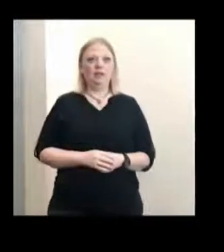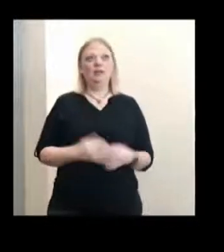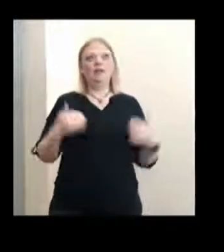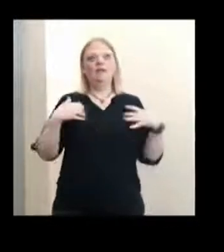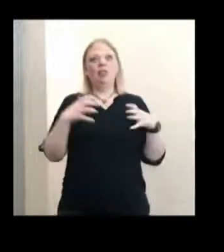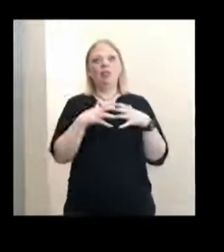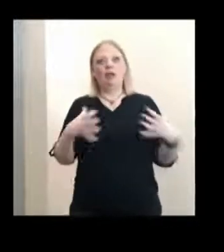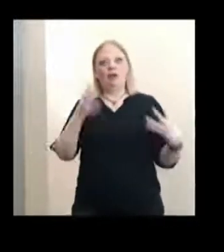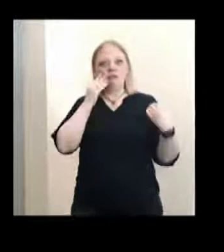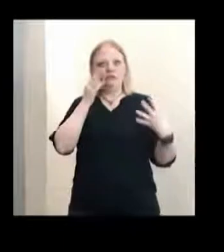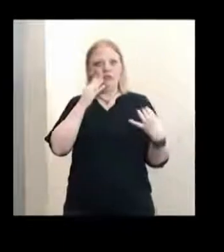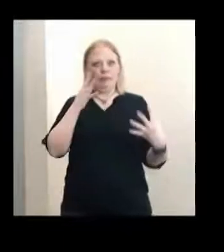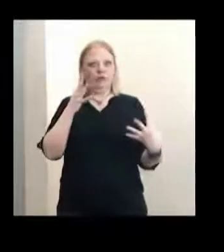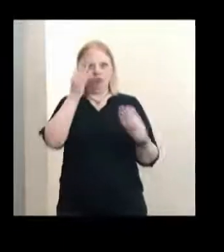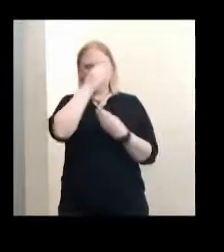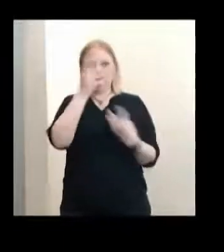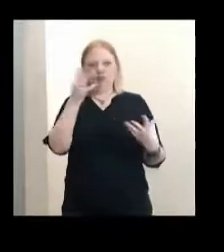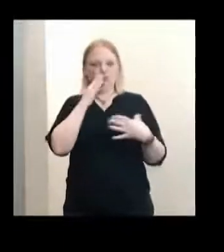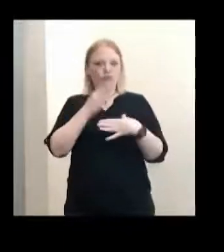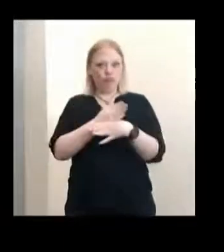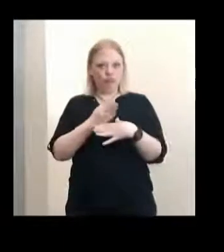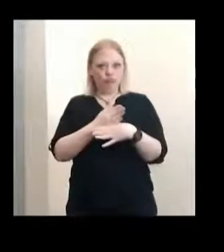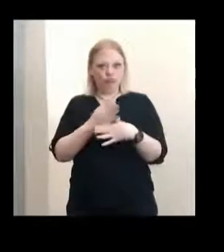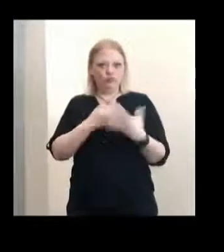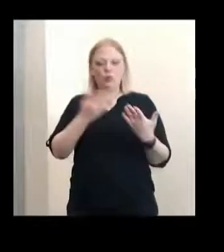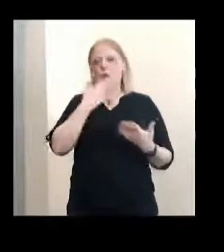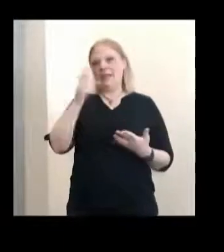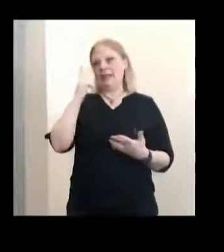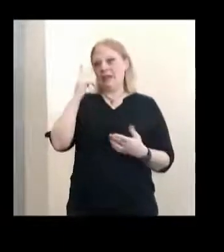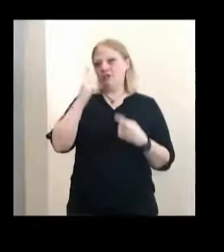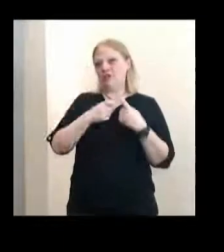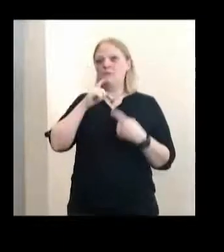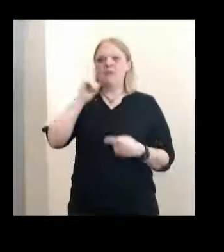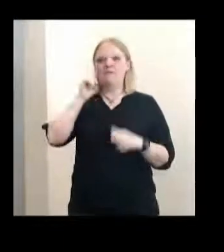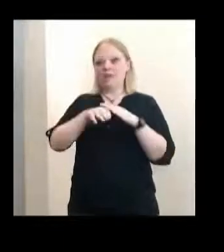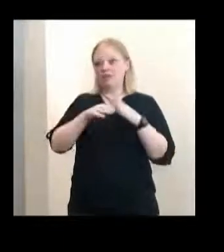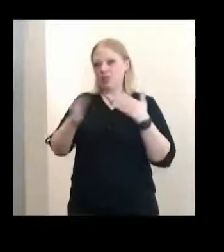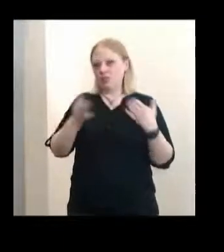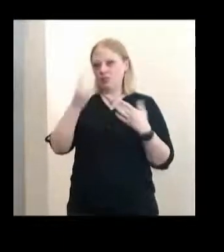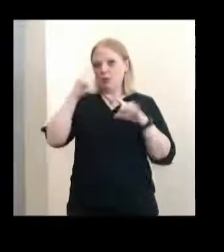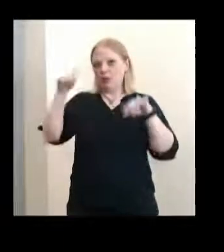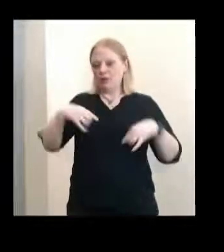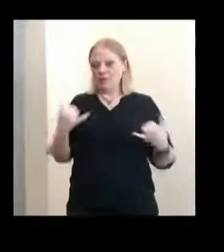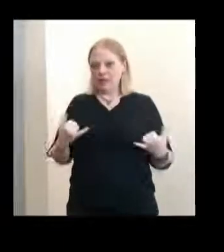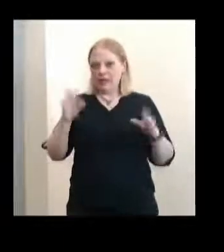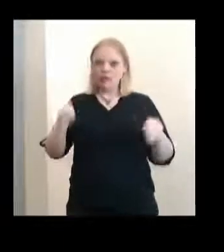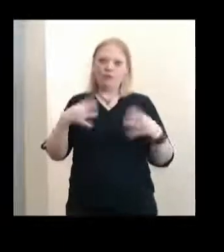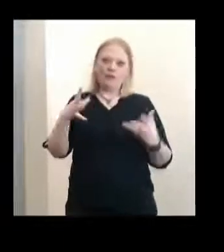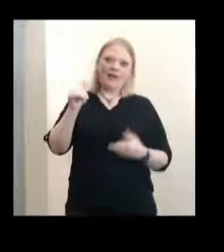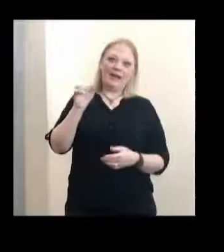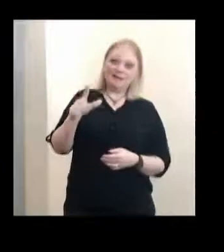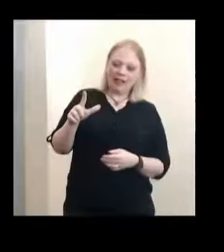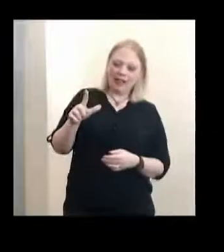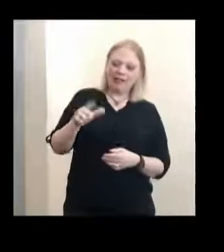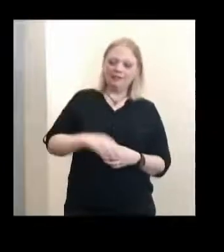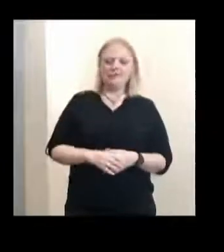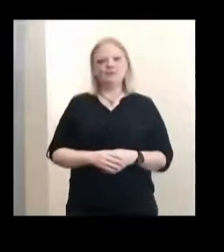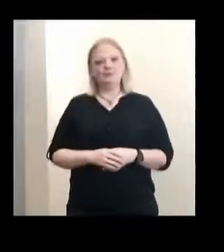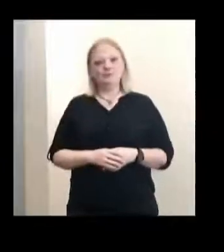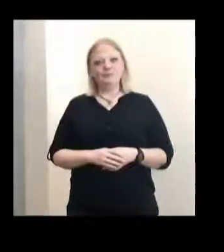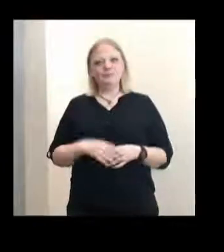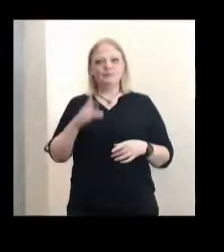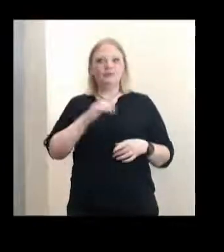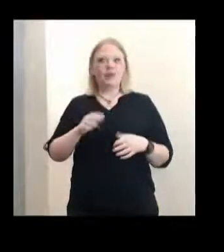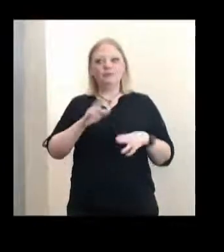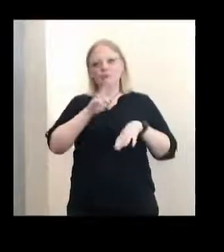information to share, so we'll get right into it. And I do want to thank Kendra Schmidt from Deaf Access Services for being here today to provide the American Sign Language. And of course, you'll